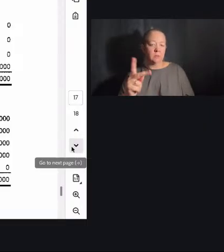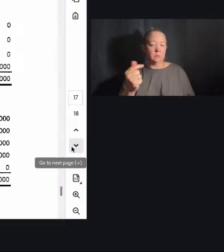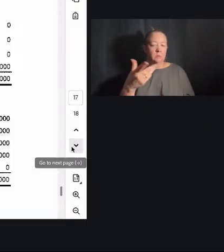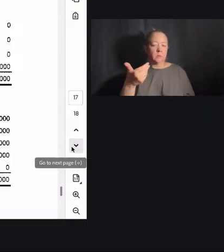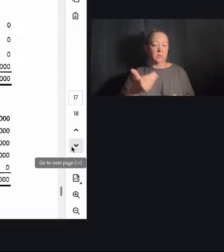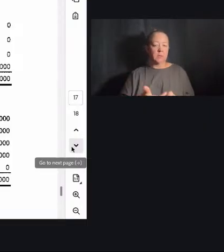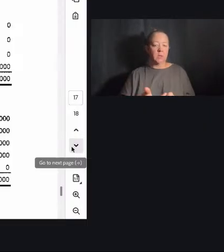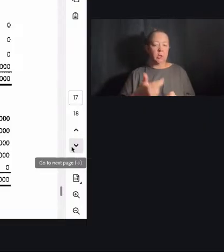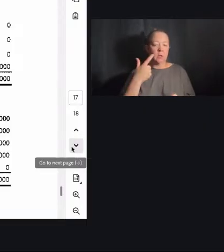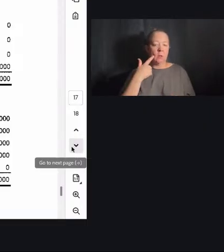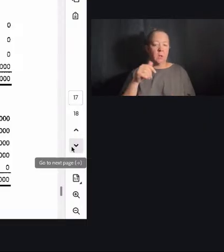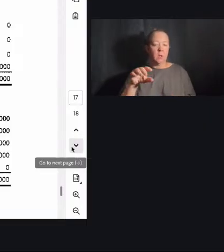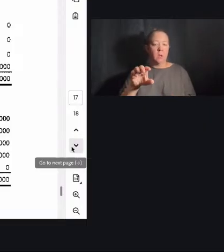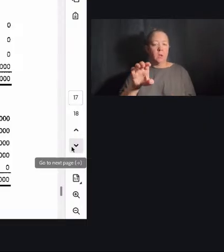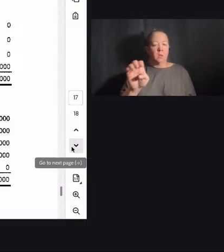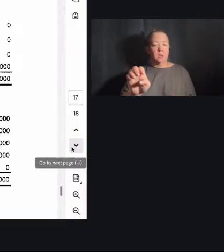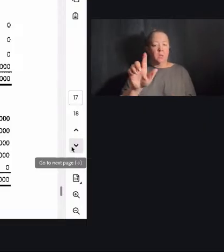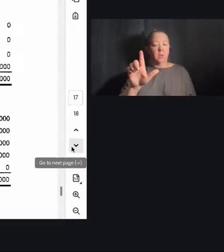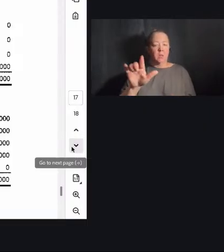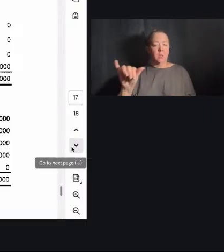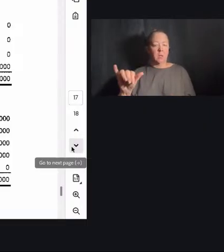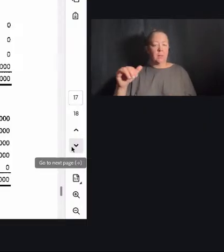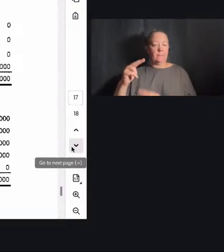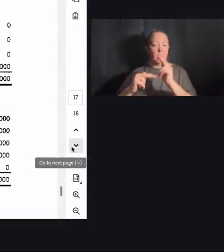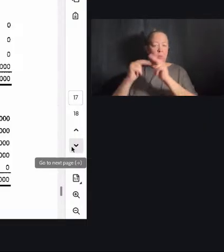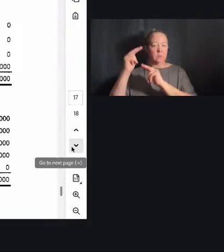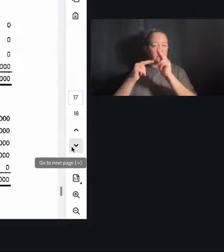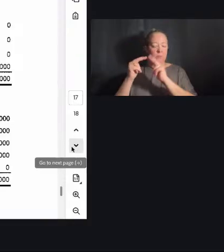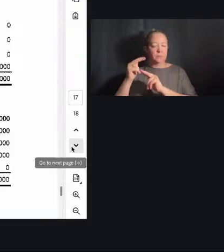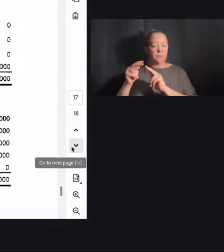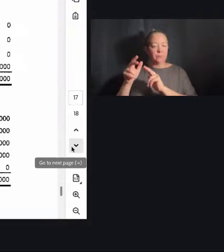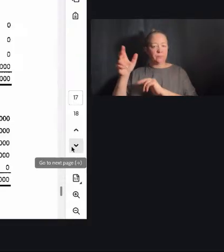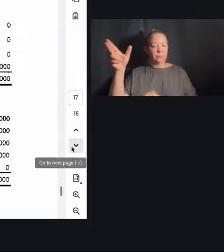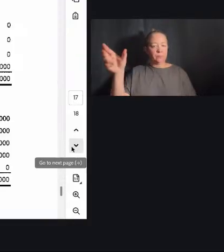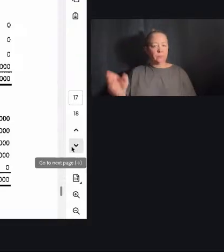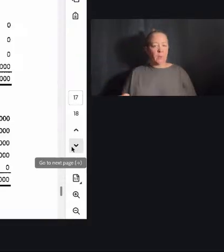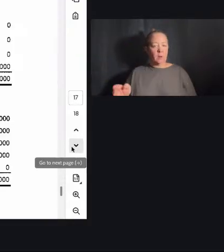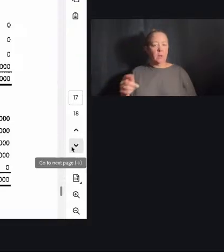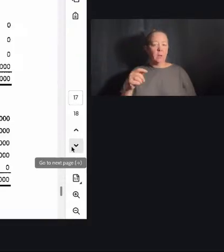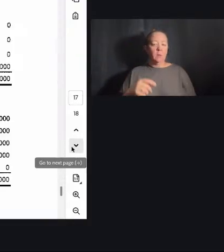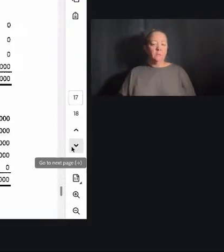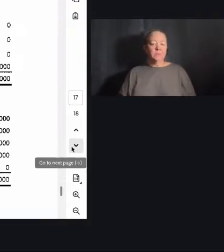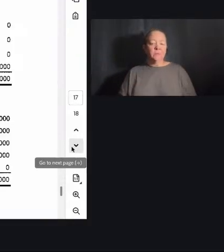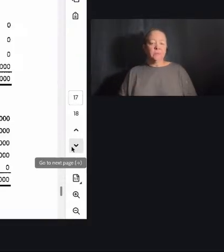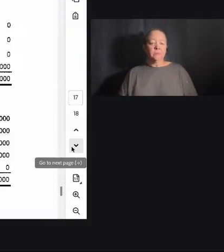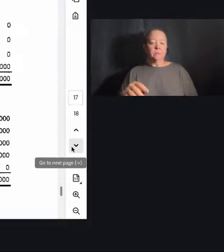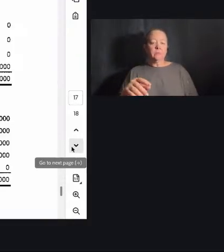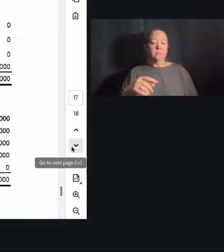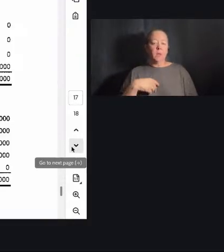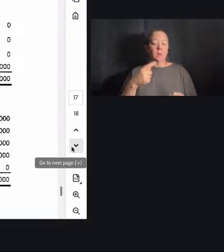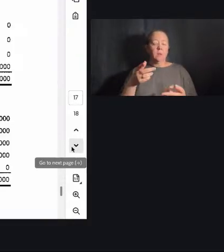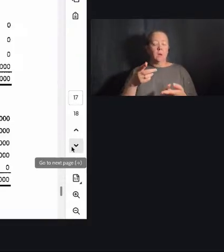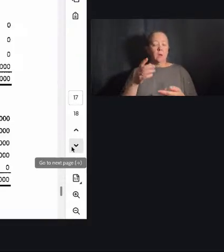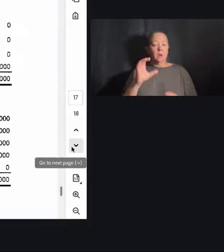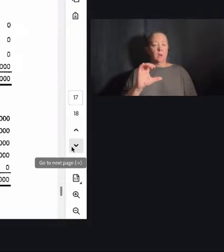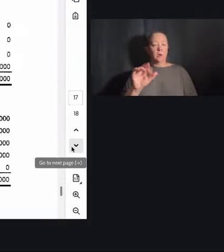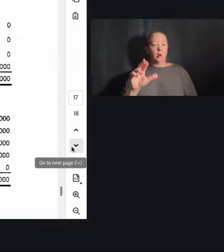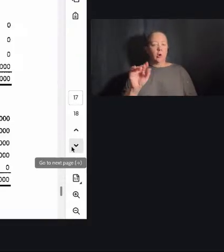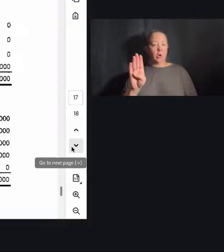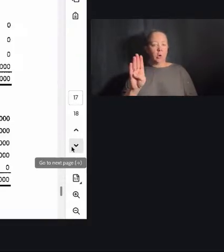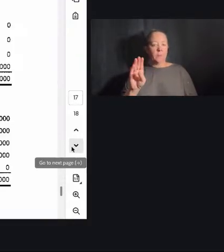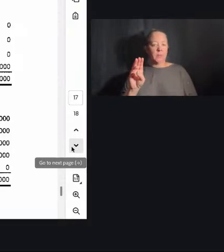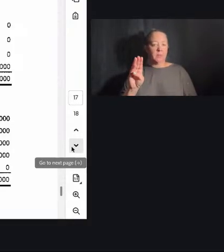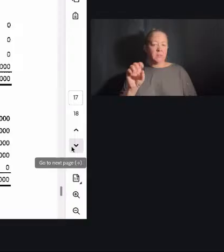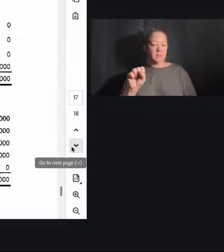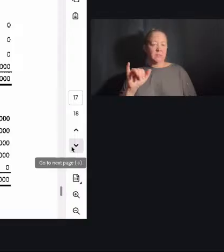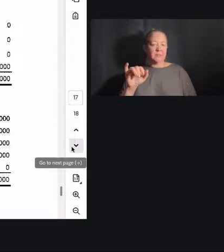The curbside composting, we do still advertise on our website and do sell the